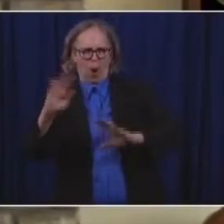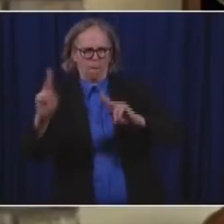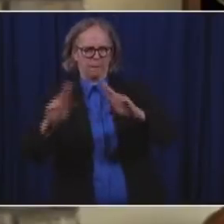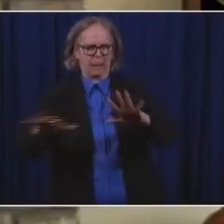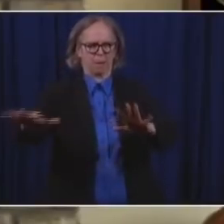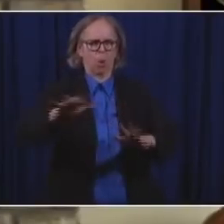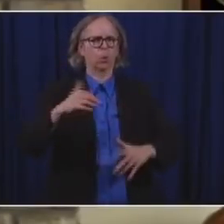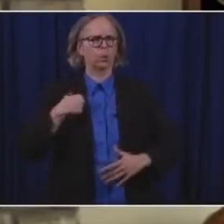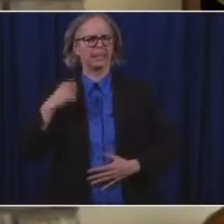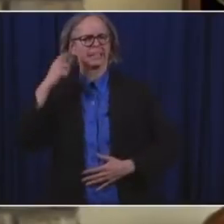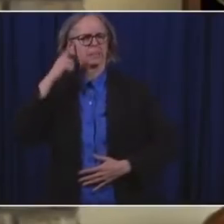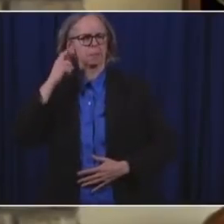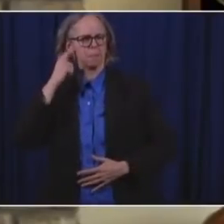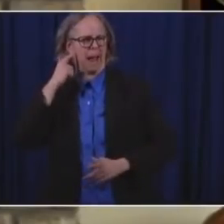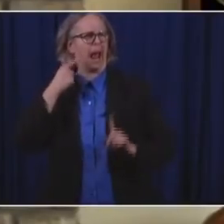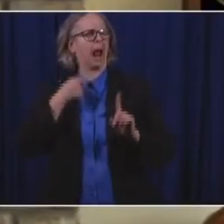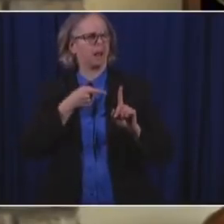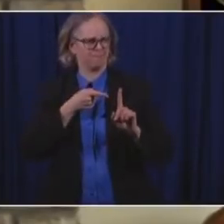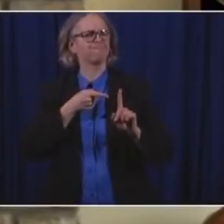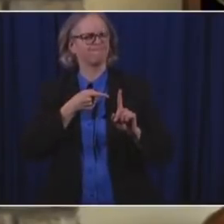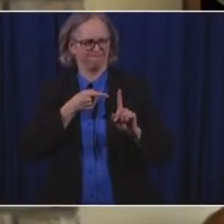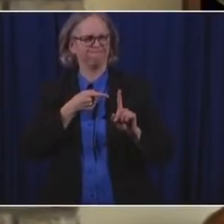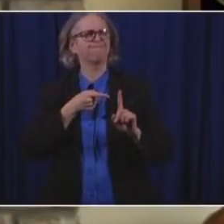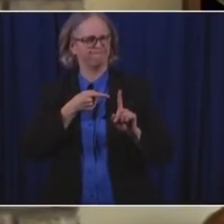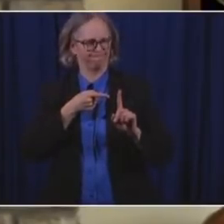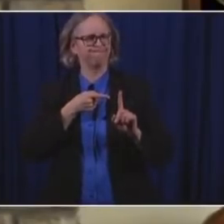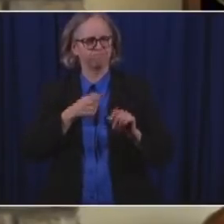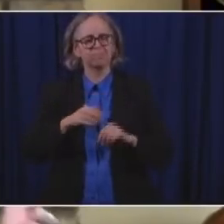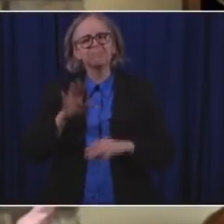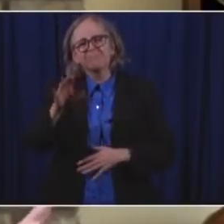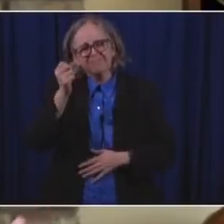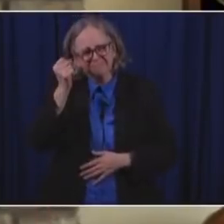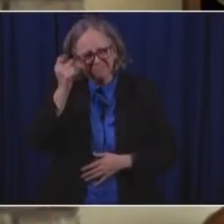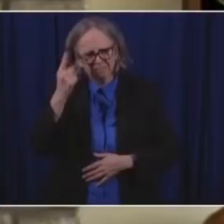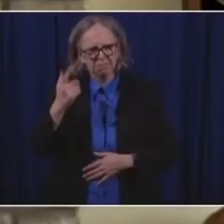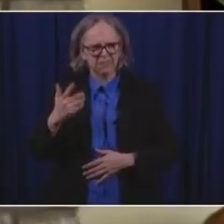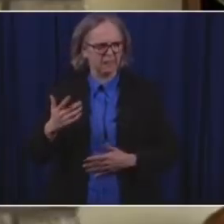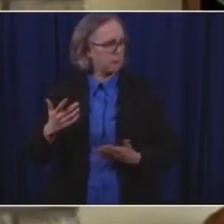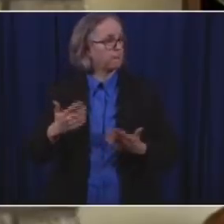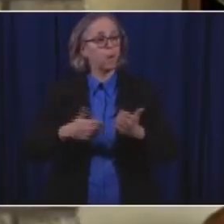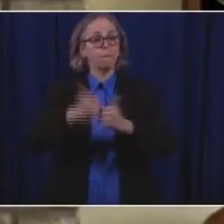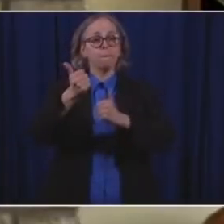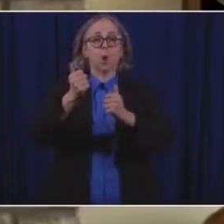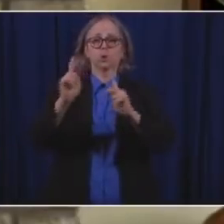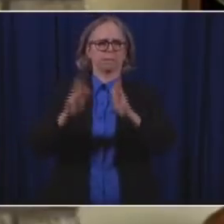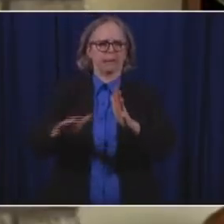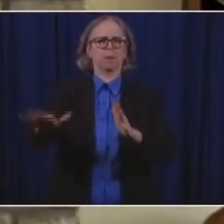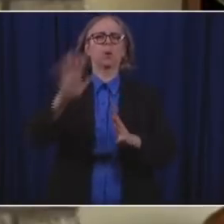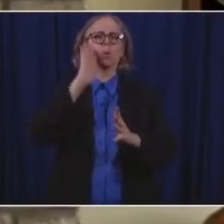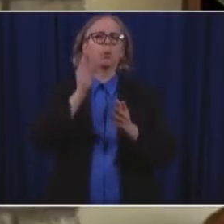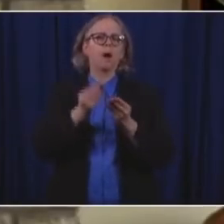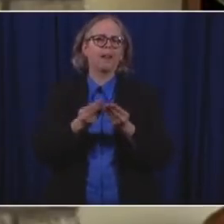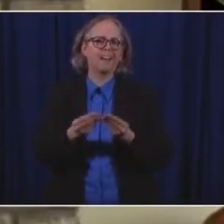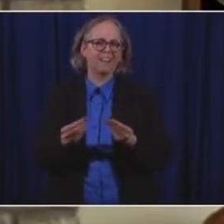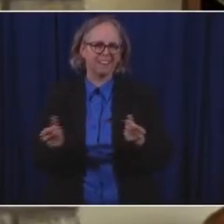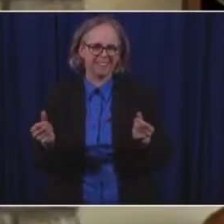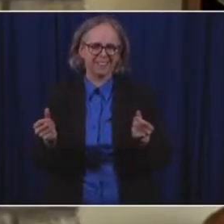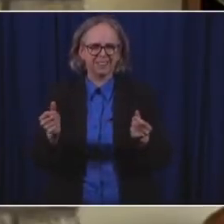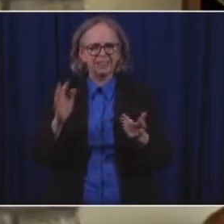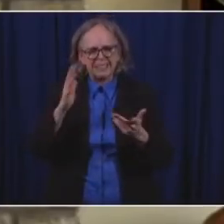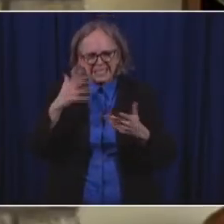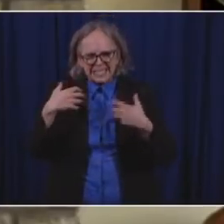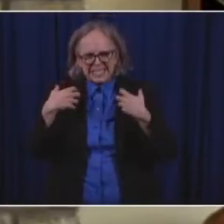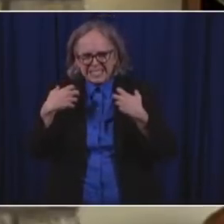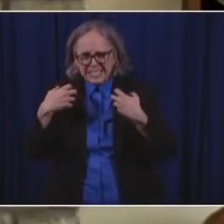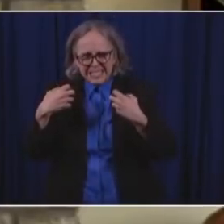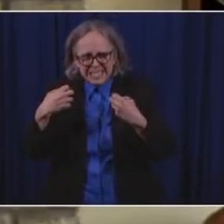But, you know, I think that for most people will go away as we move, as they see people who are